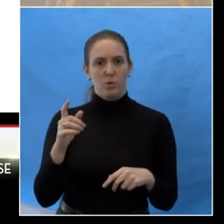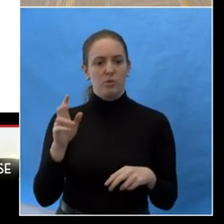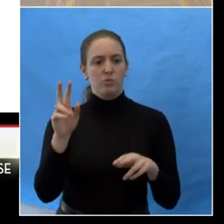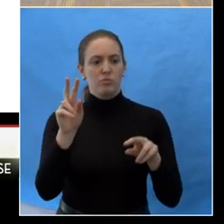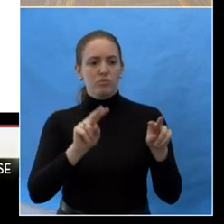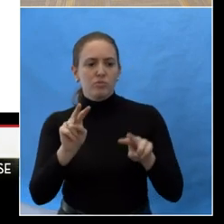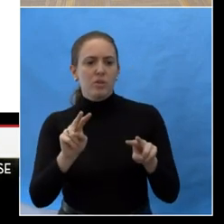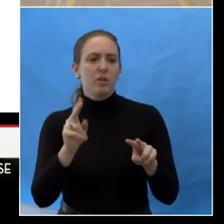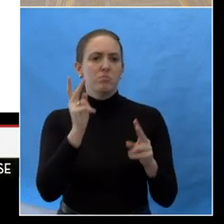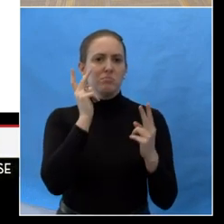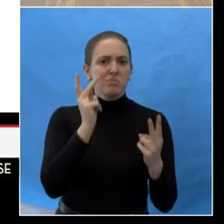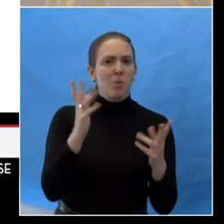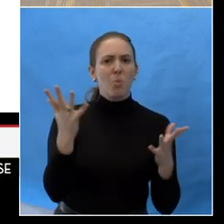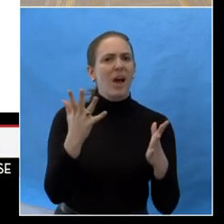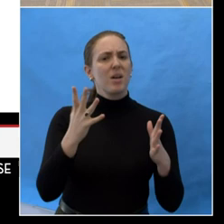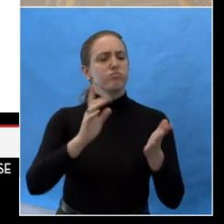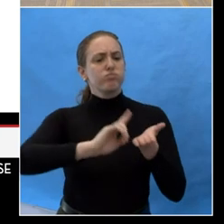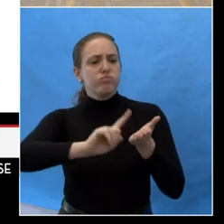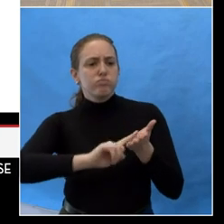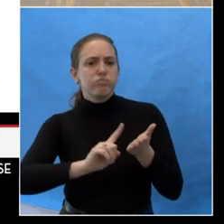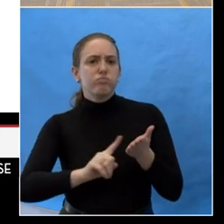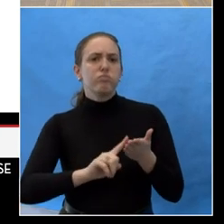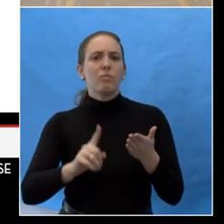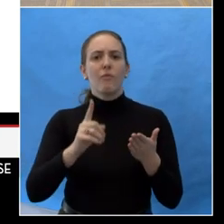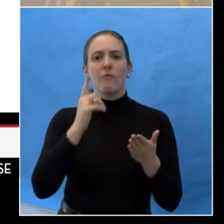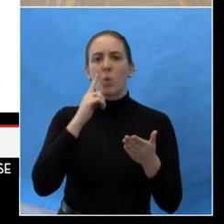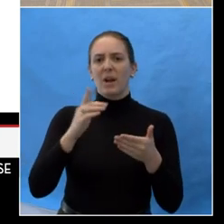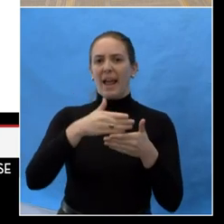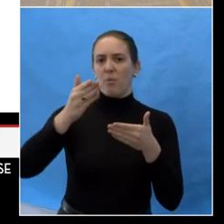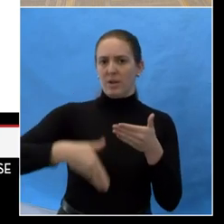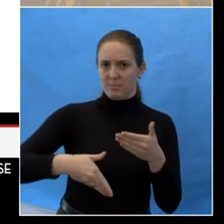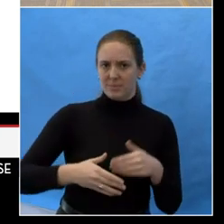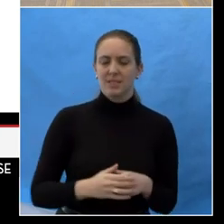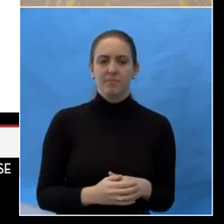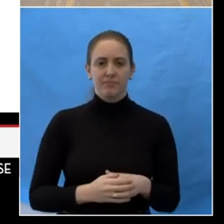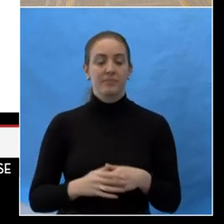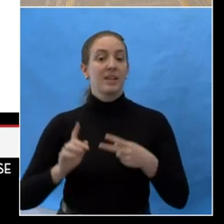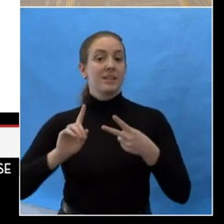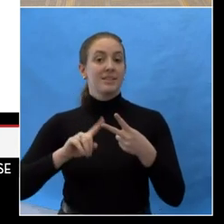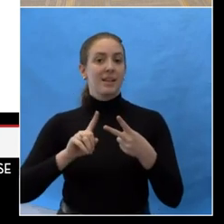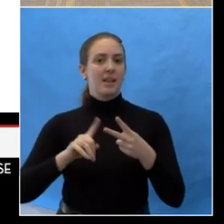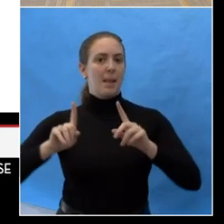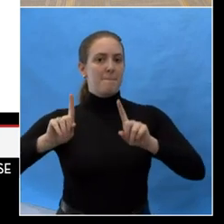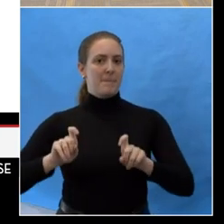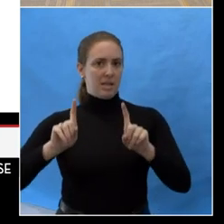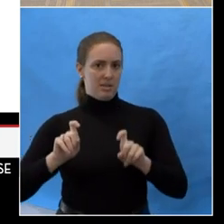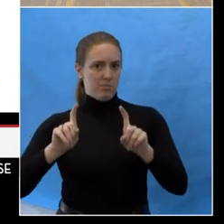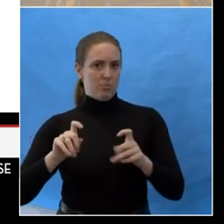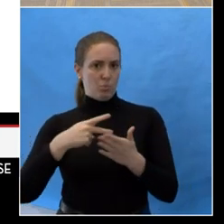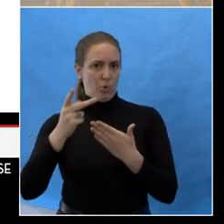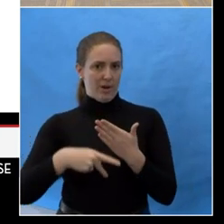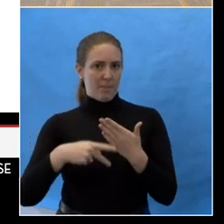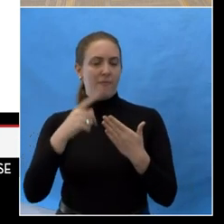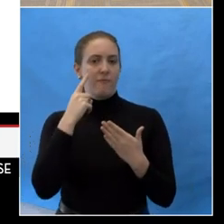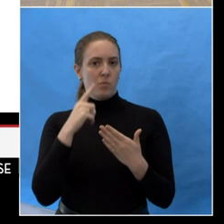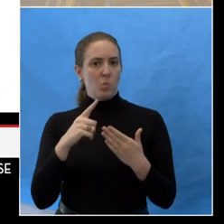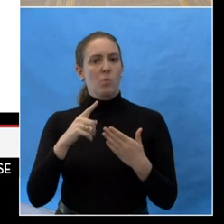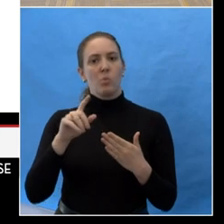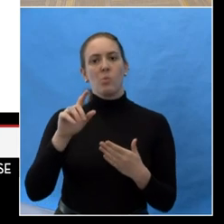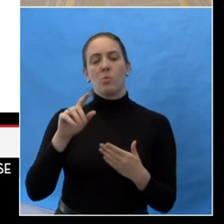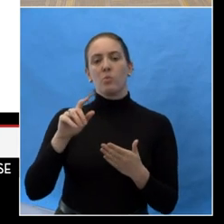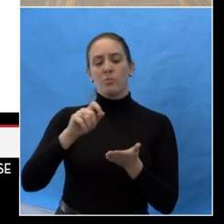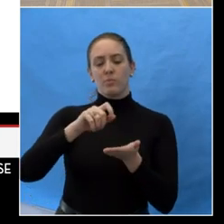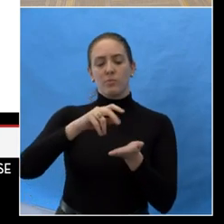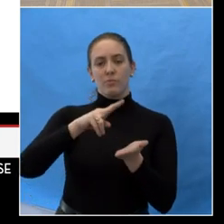and outcomes for instruction. Second is the development of a pilot program for literacy coaches, in which OSSI